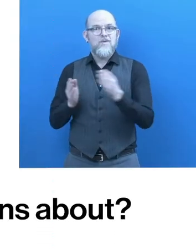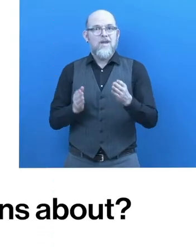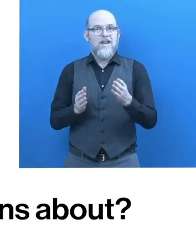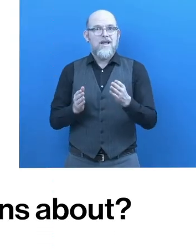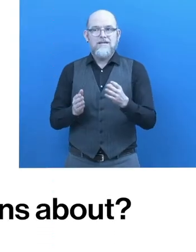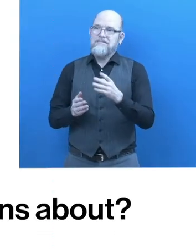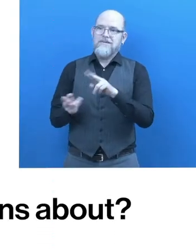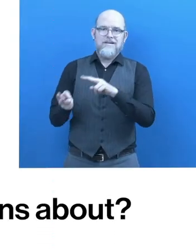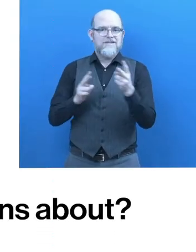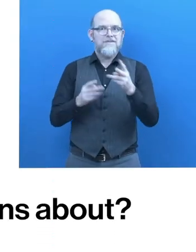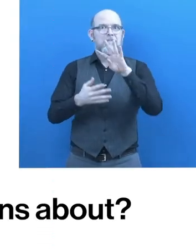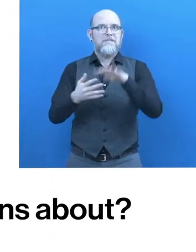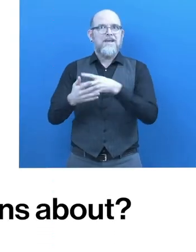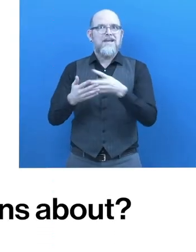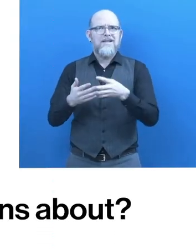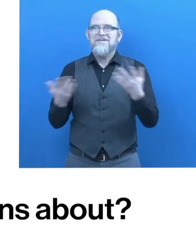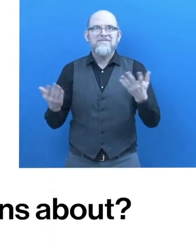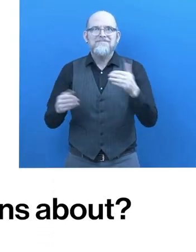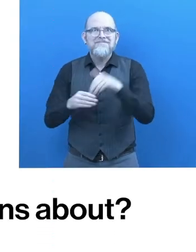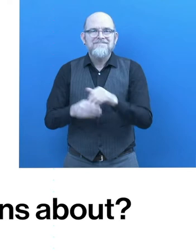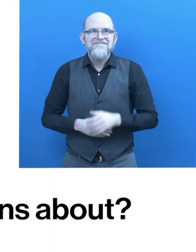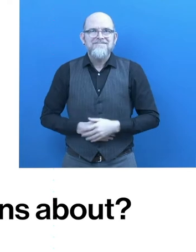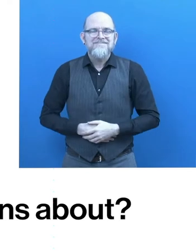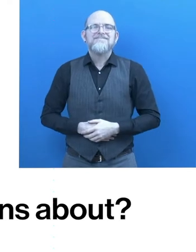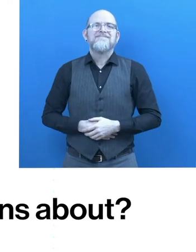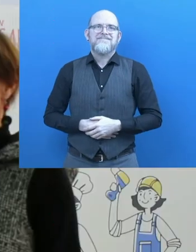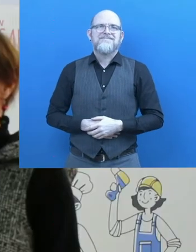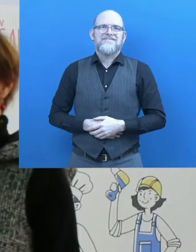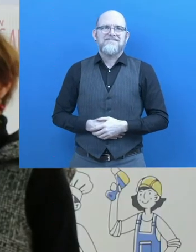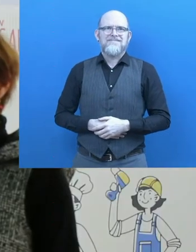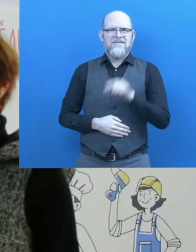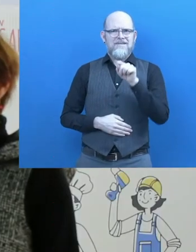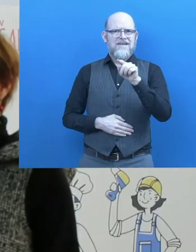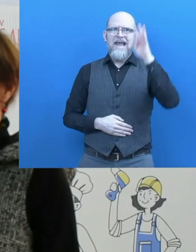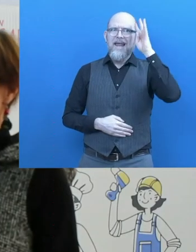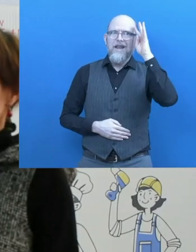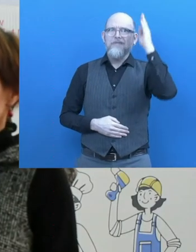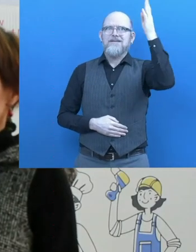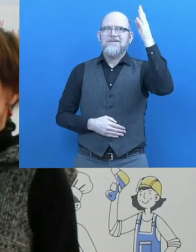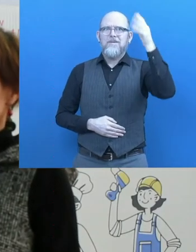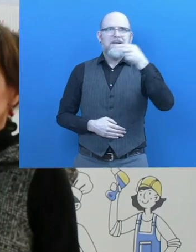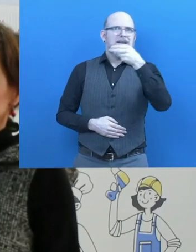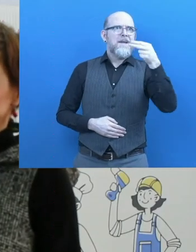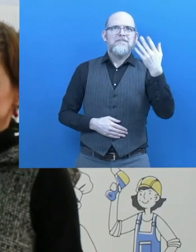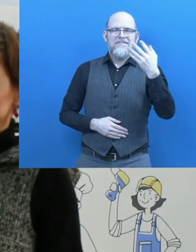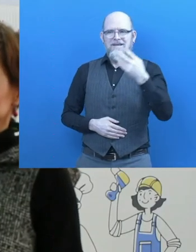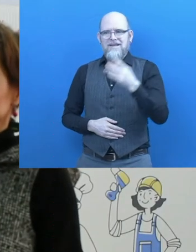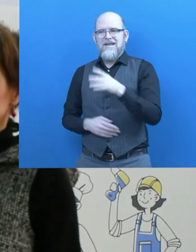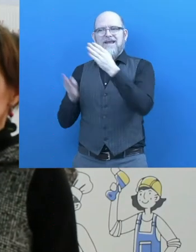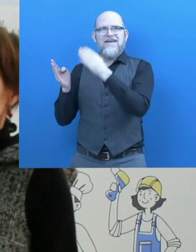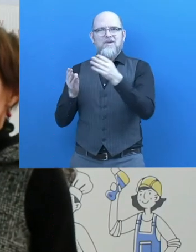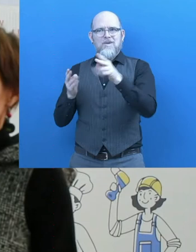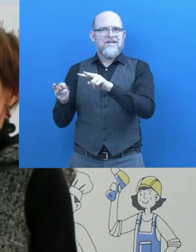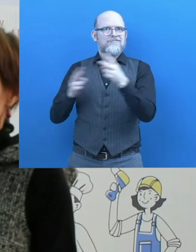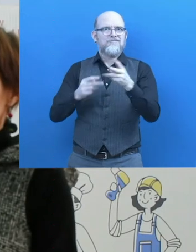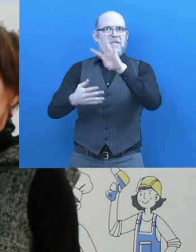What are individual transition plans about? We are talking about innovation that we call individual transition plan, and